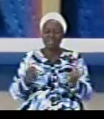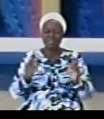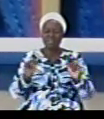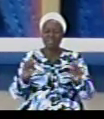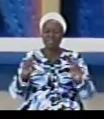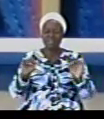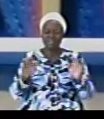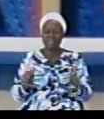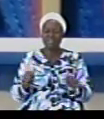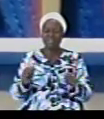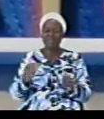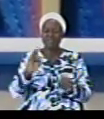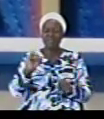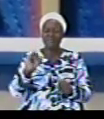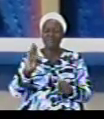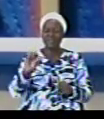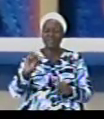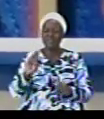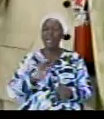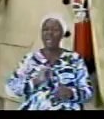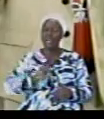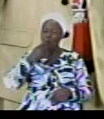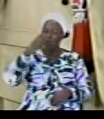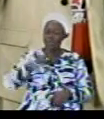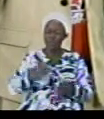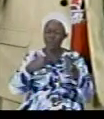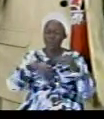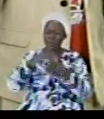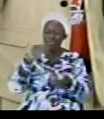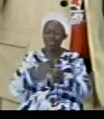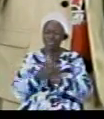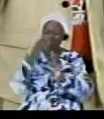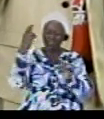command, come out in Jesus' name.